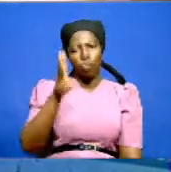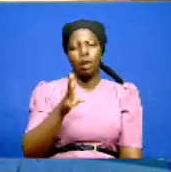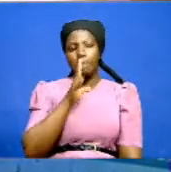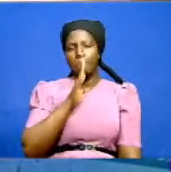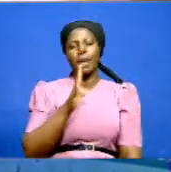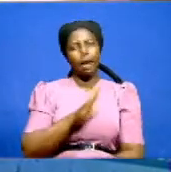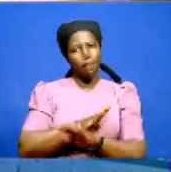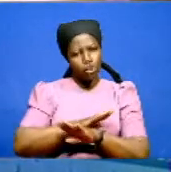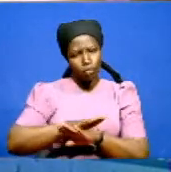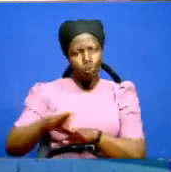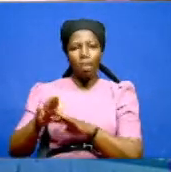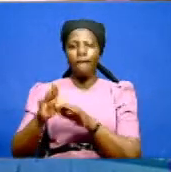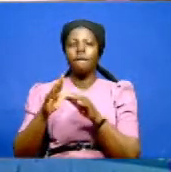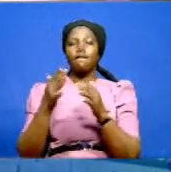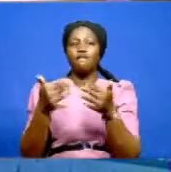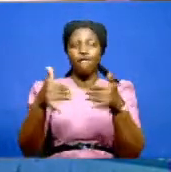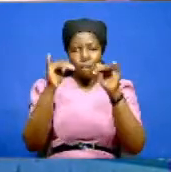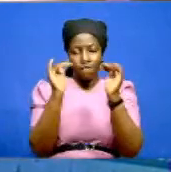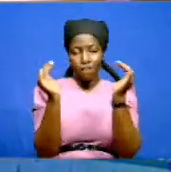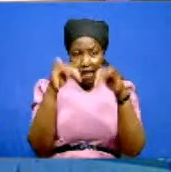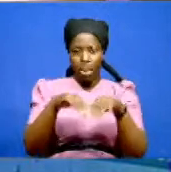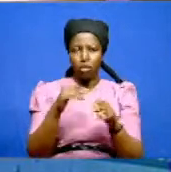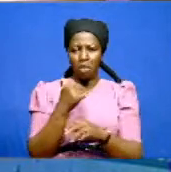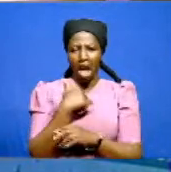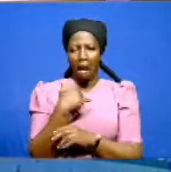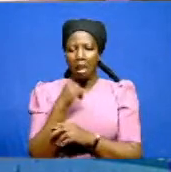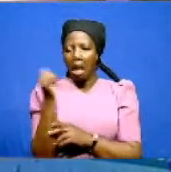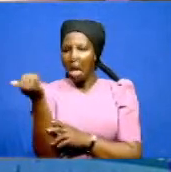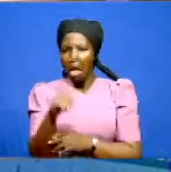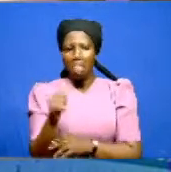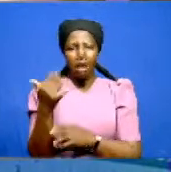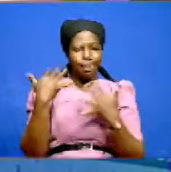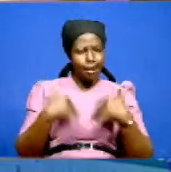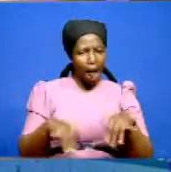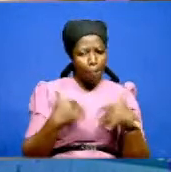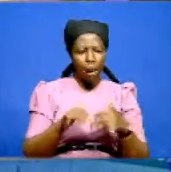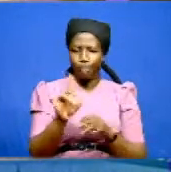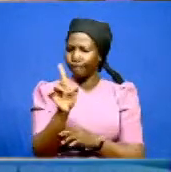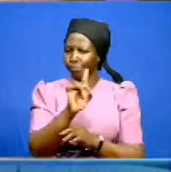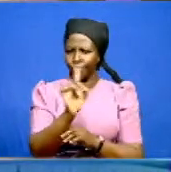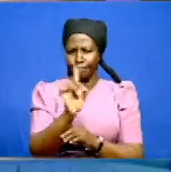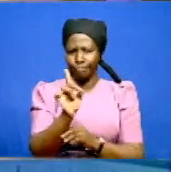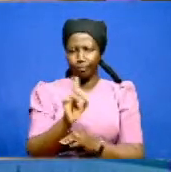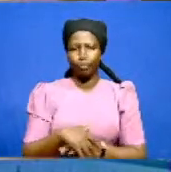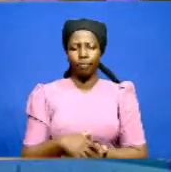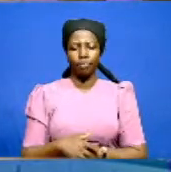function. There will be no side shows.